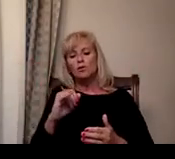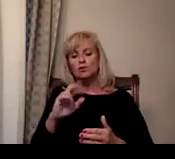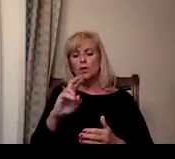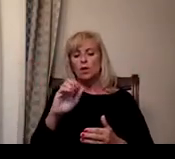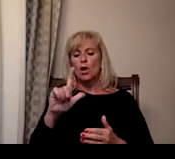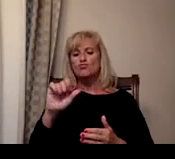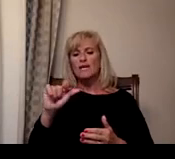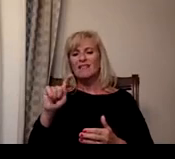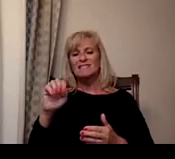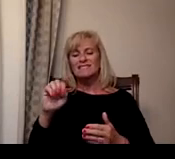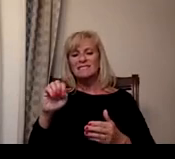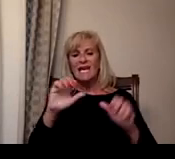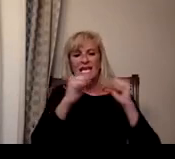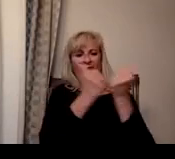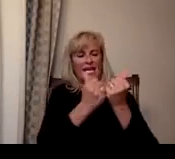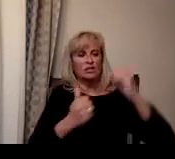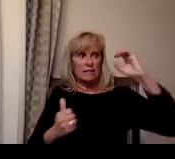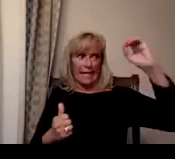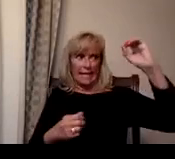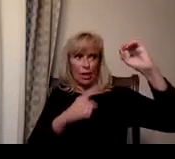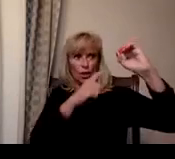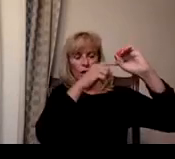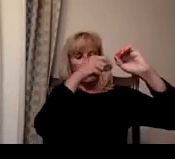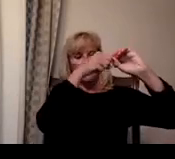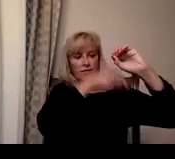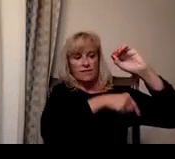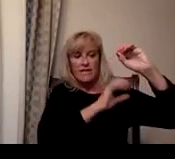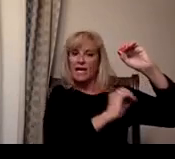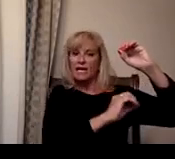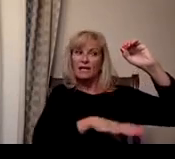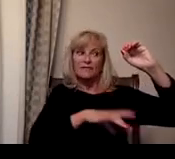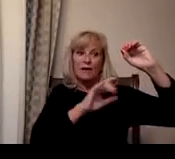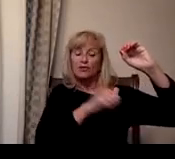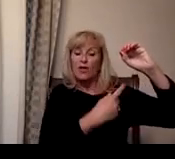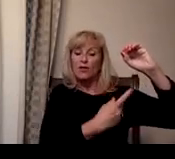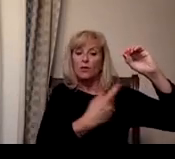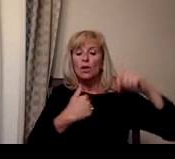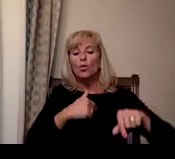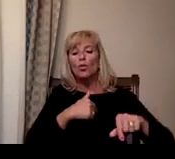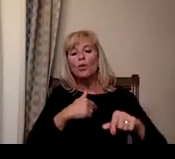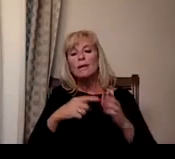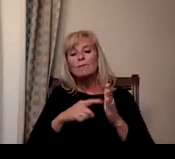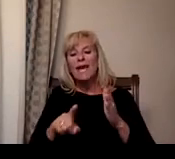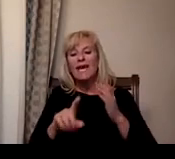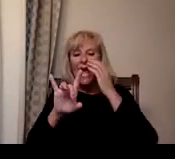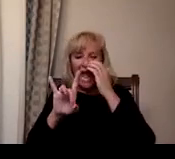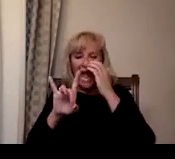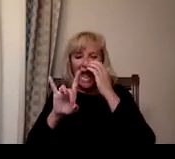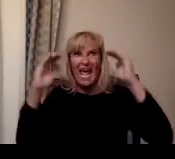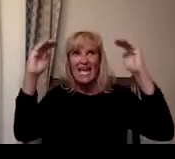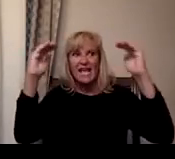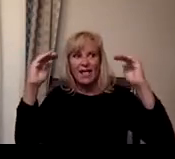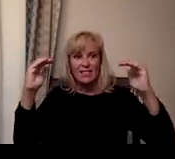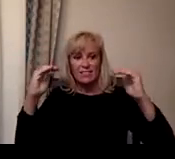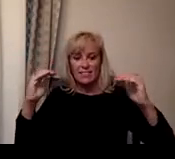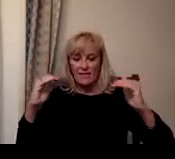found another real estate agent. Well, they're not going to get a piece of that. We pay 8 levels down. So when you